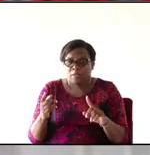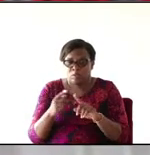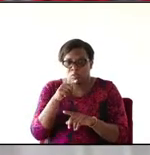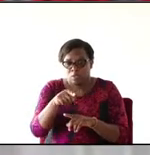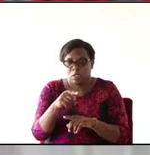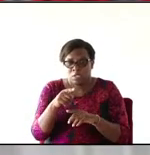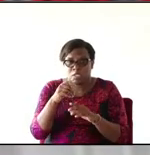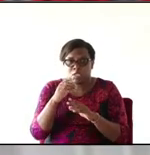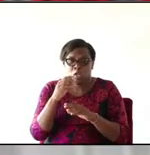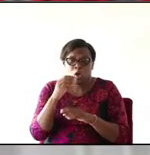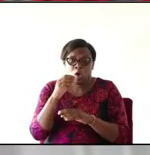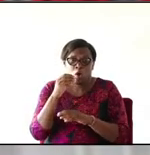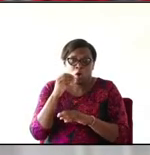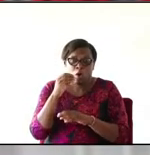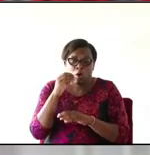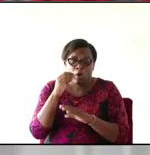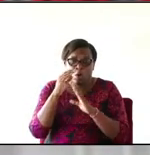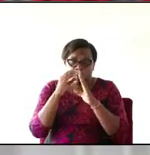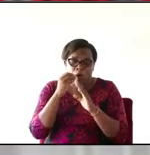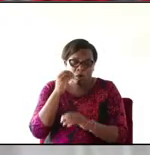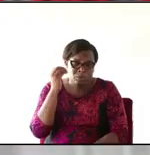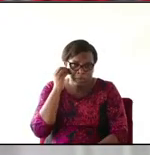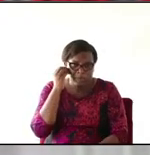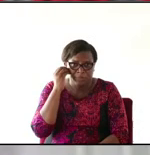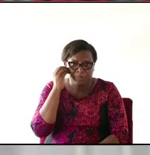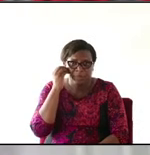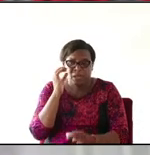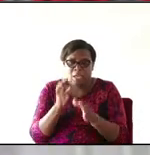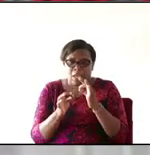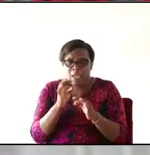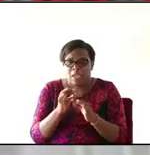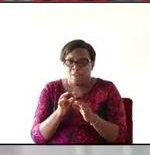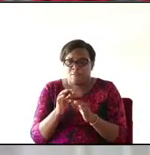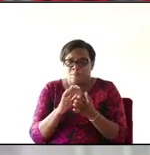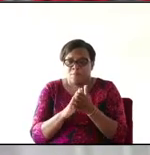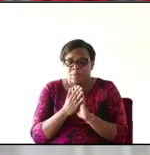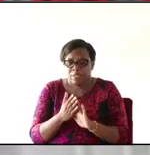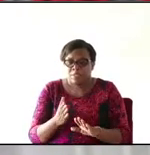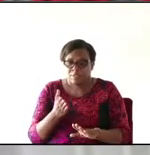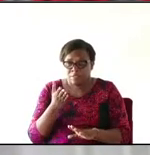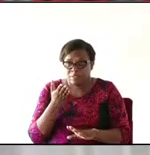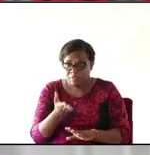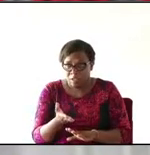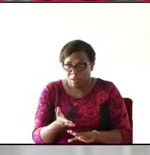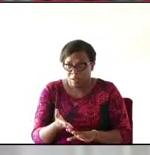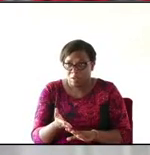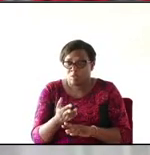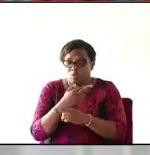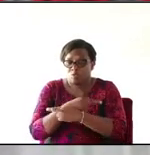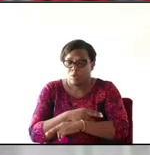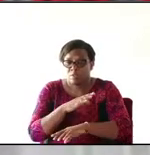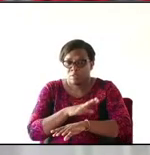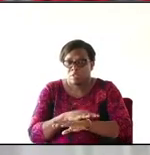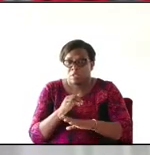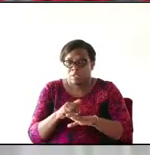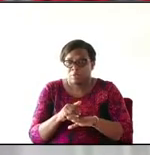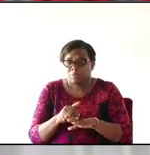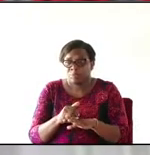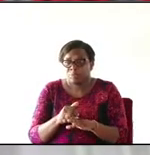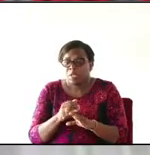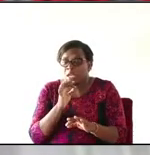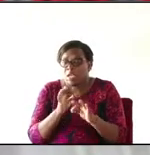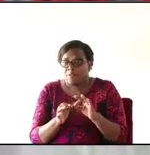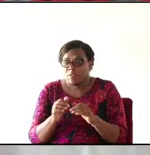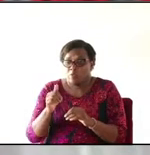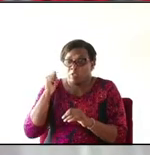a son of peace is there, your peace will rest upon it. If they reject the peace, then shake the dust off your